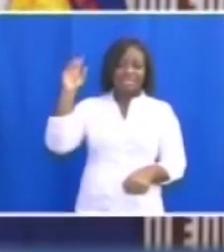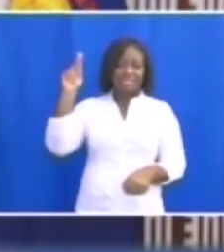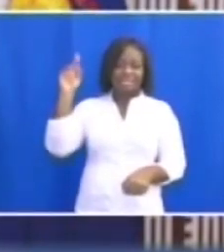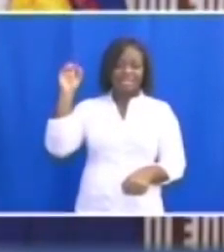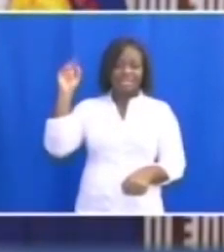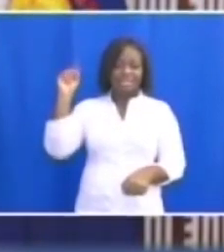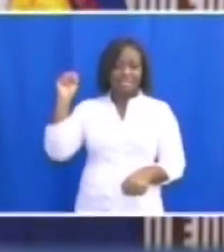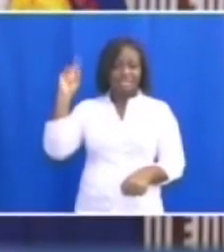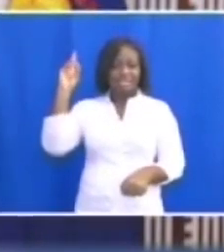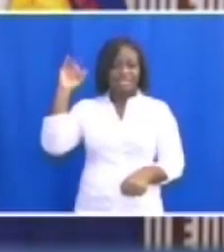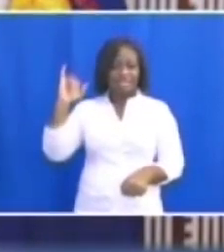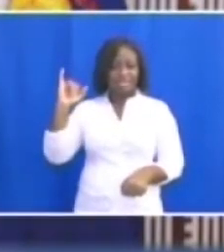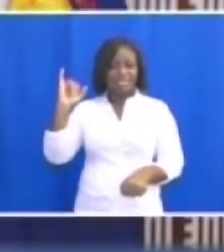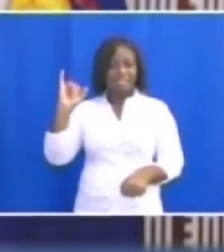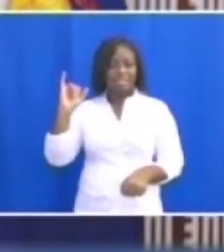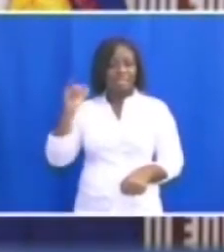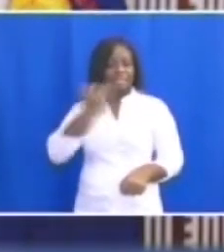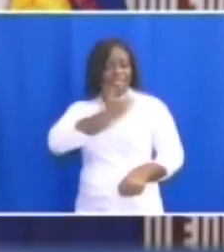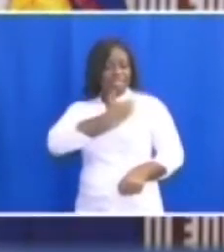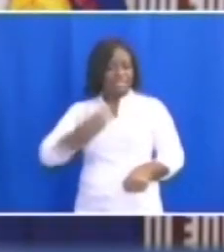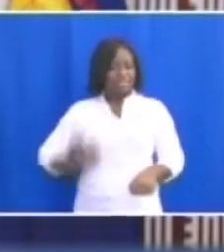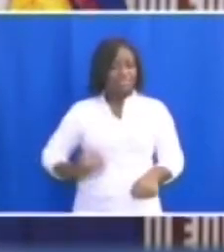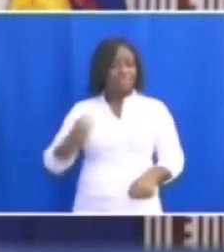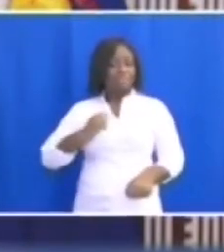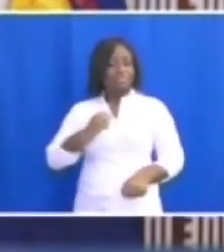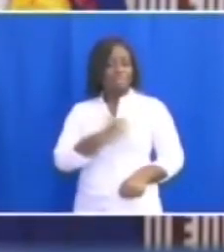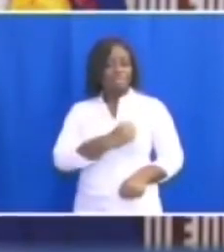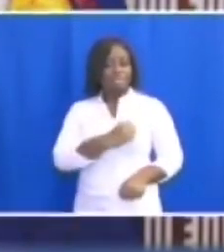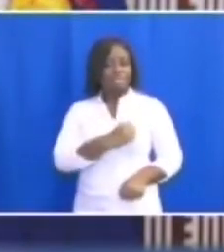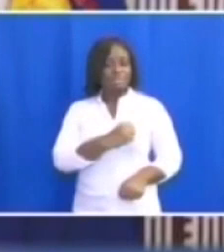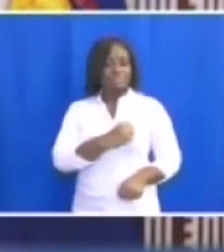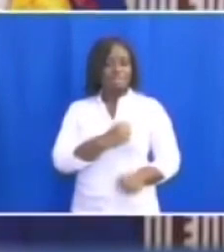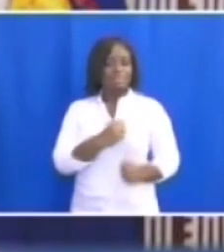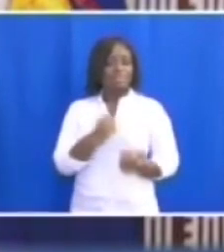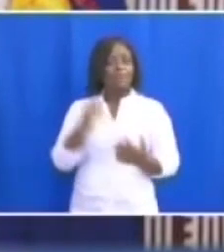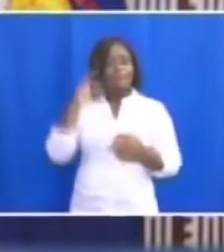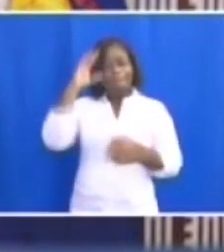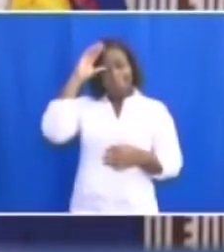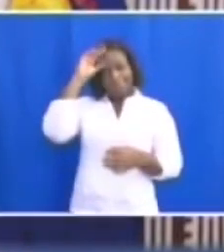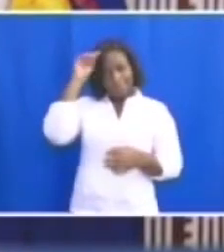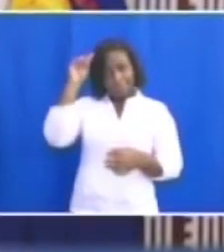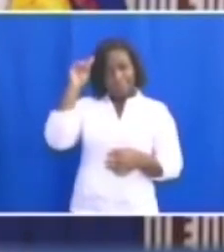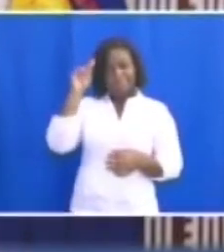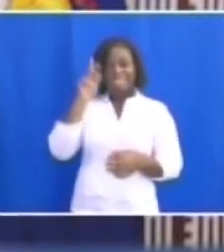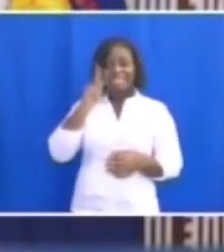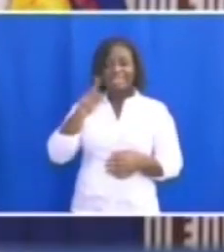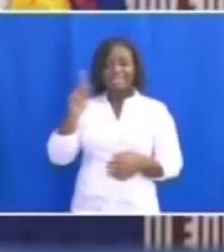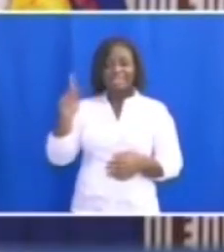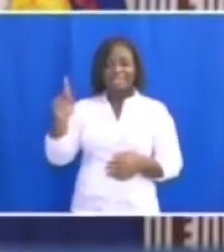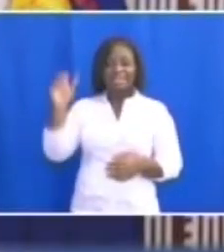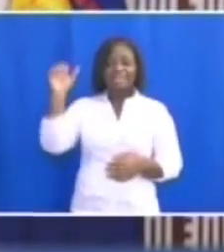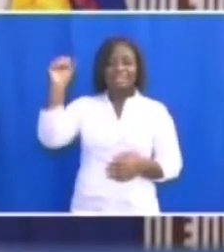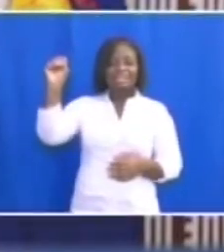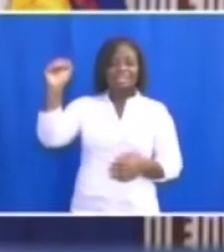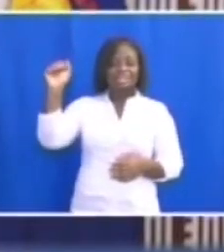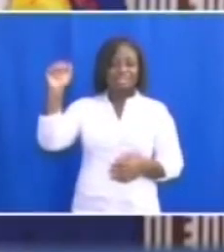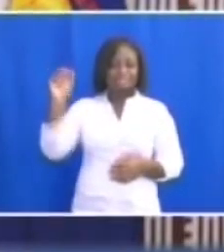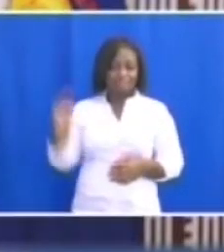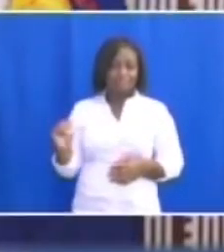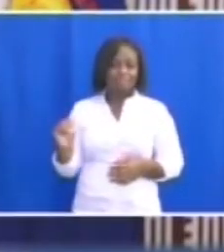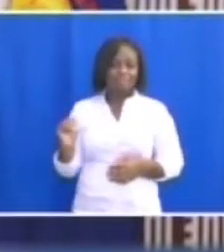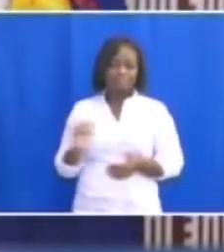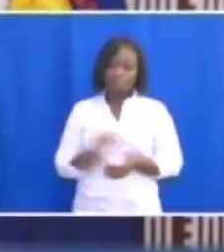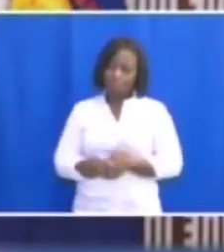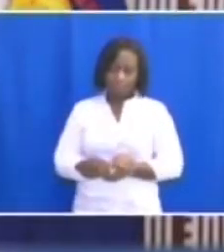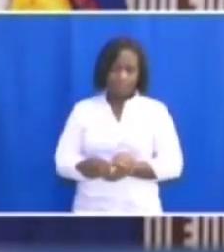chief executive of the Sekendi Takoradi Metropolitan Assembly, Honorable K.K. Sam. Aja Sam